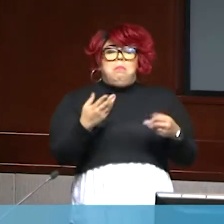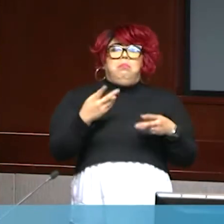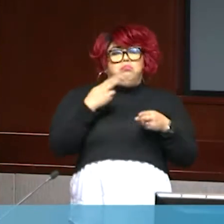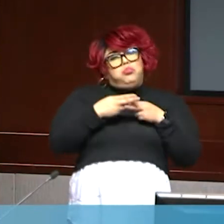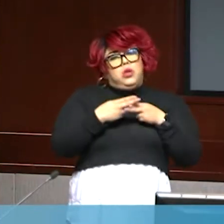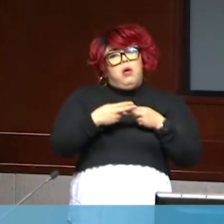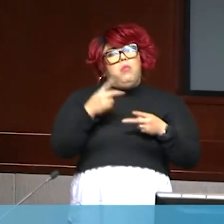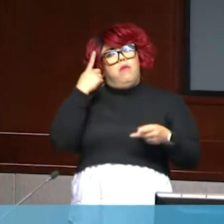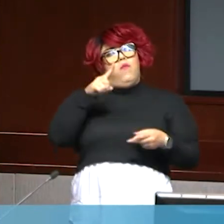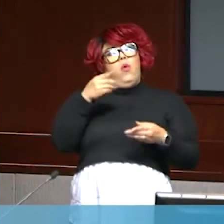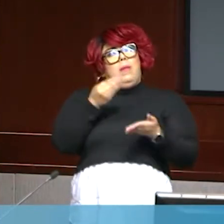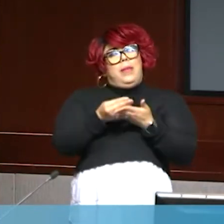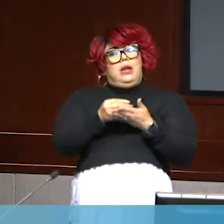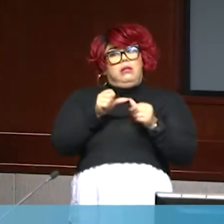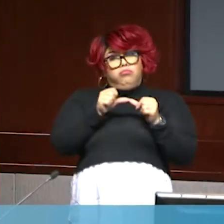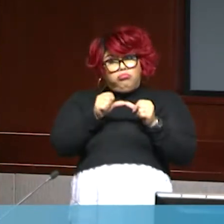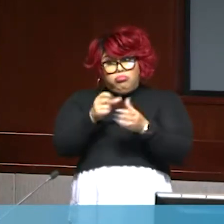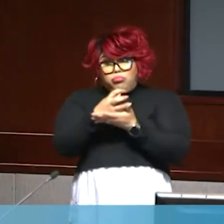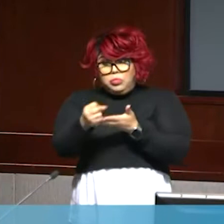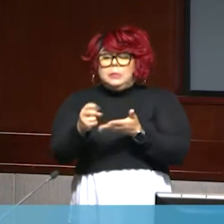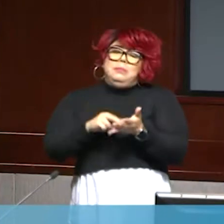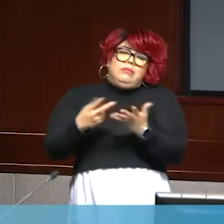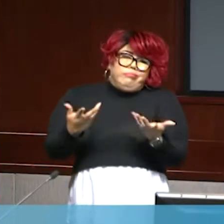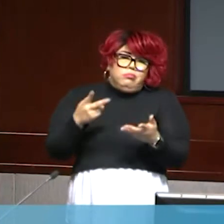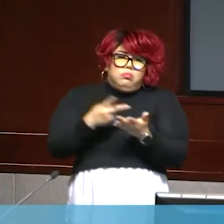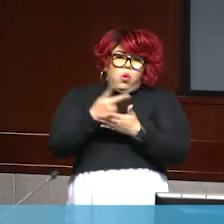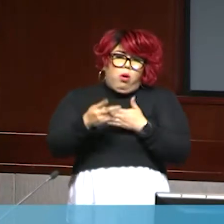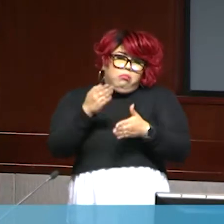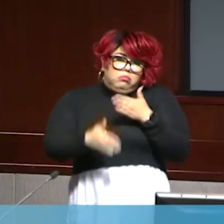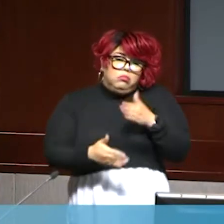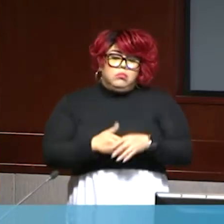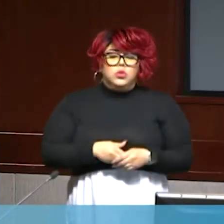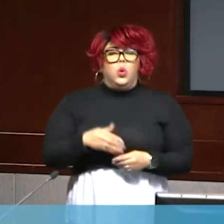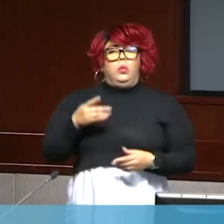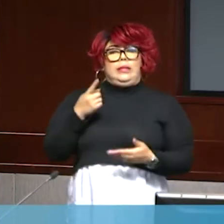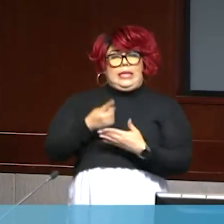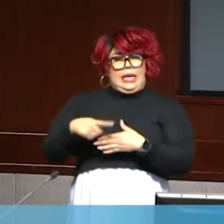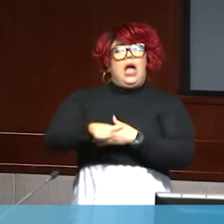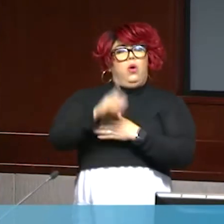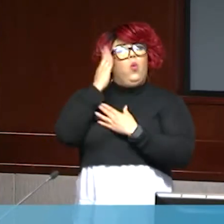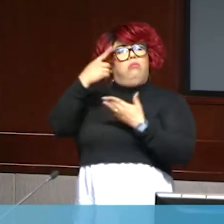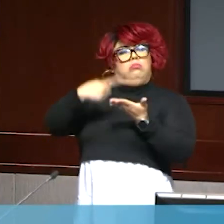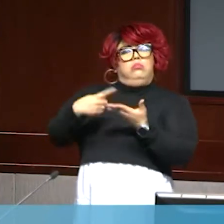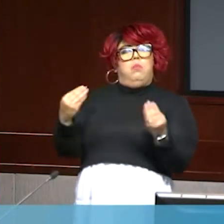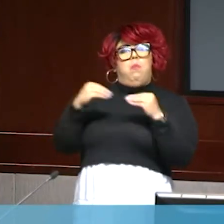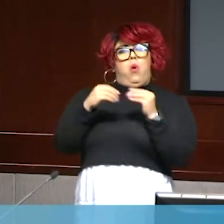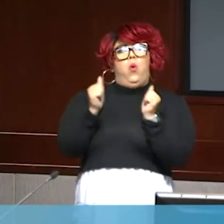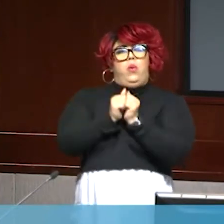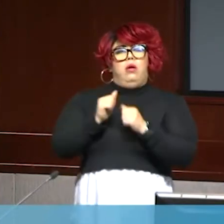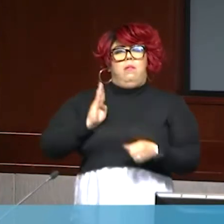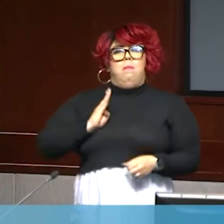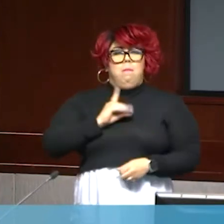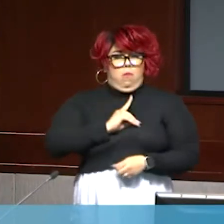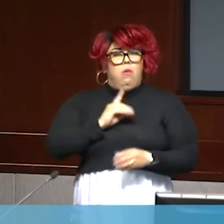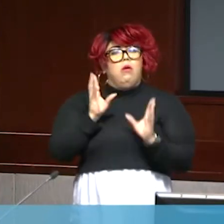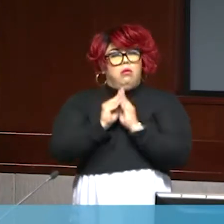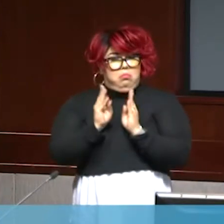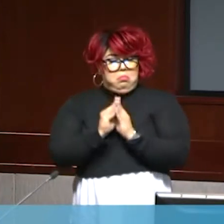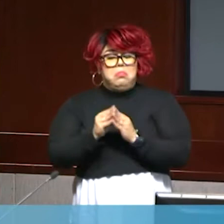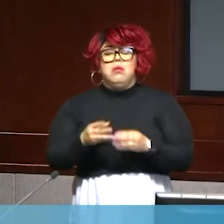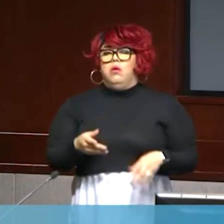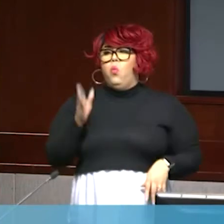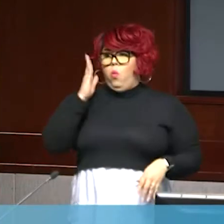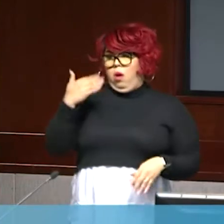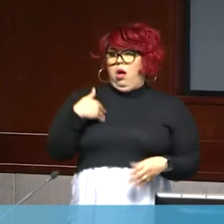be rolling that program out. We'll be discussing that with the board next week, so look for that program in the days ahead, and there'll be